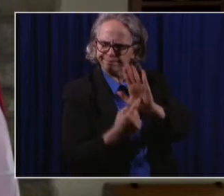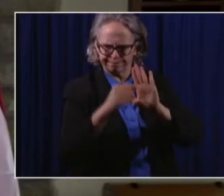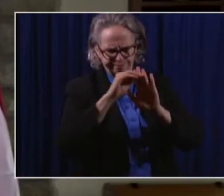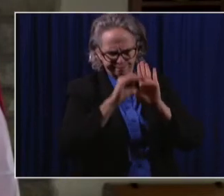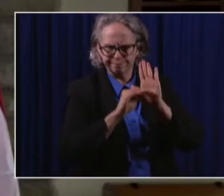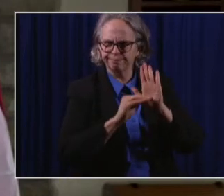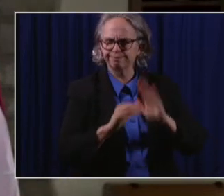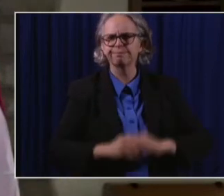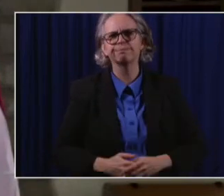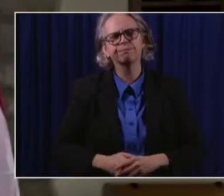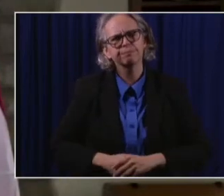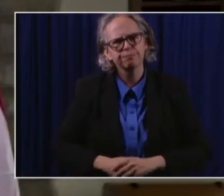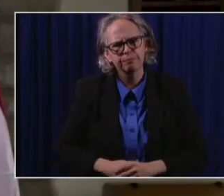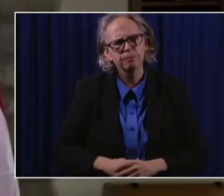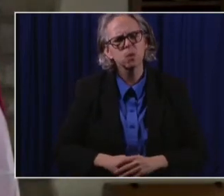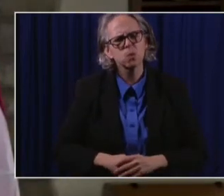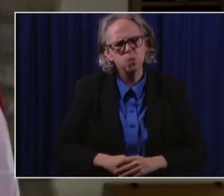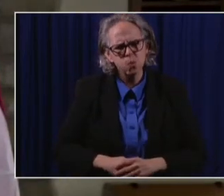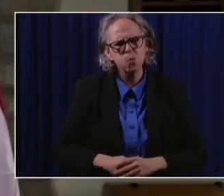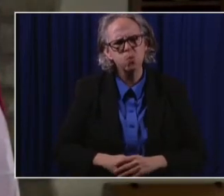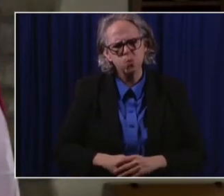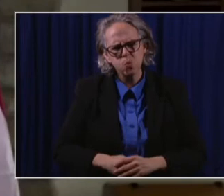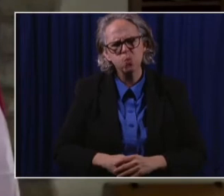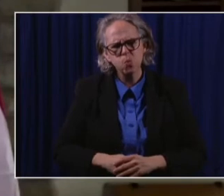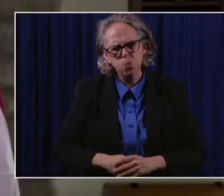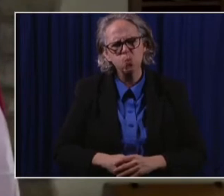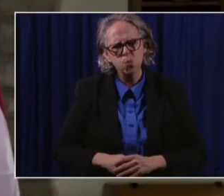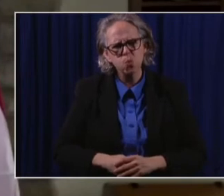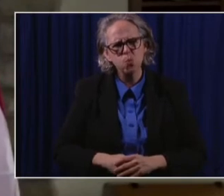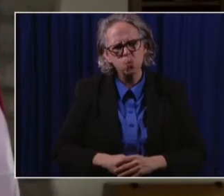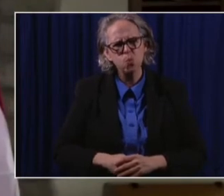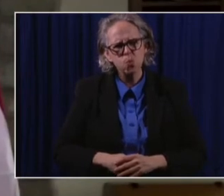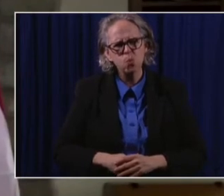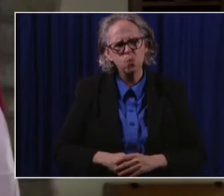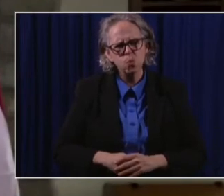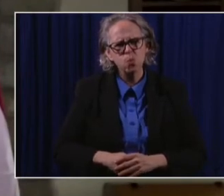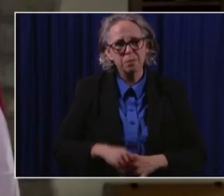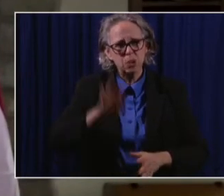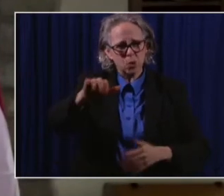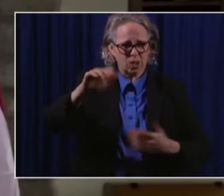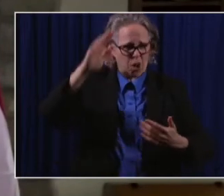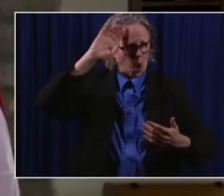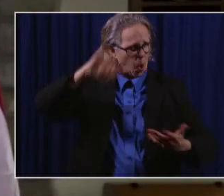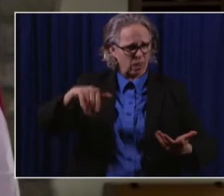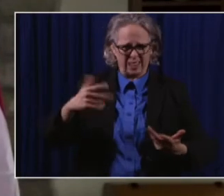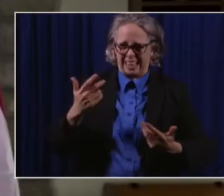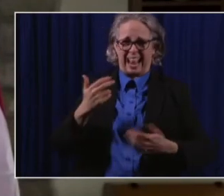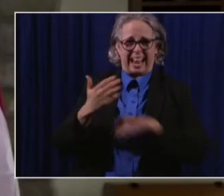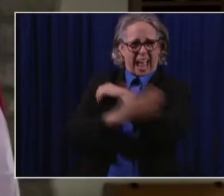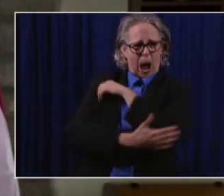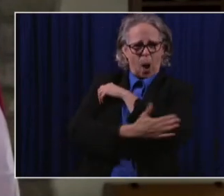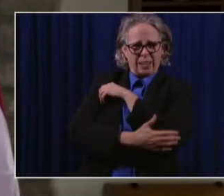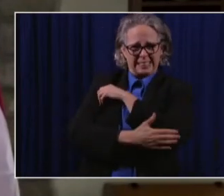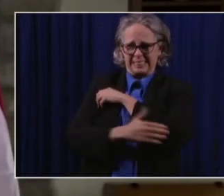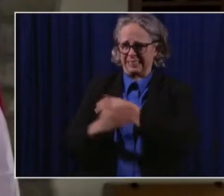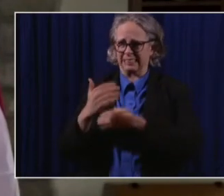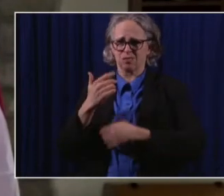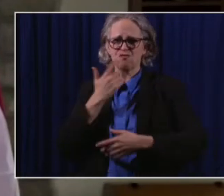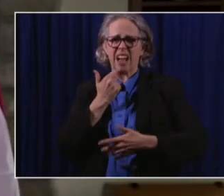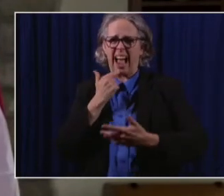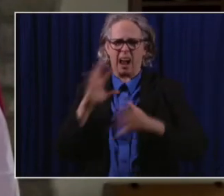today, we add 13 new red counties, giving us a total of 29 red